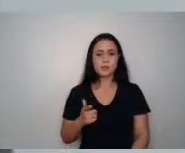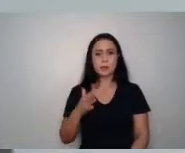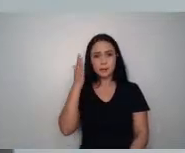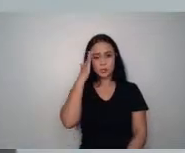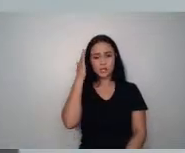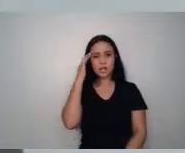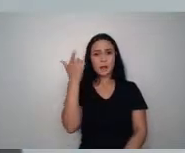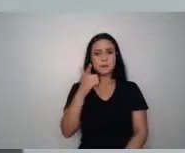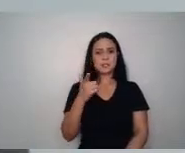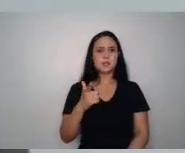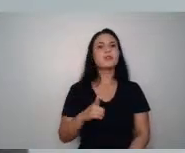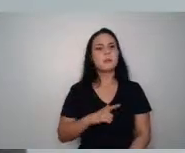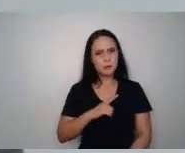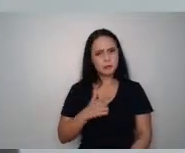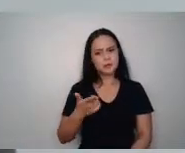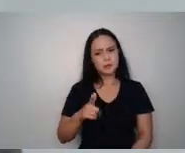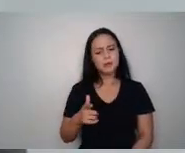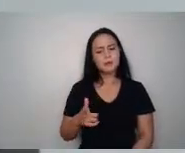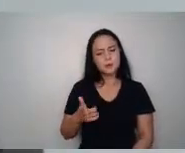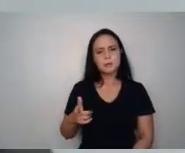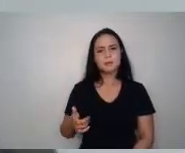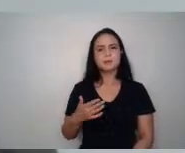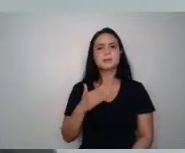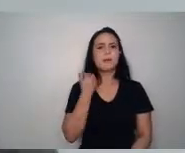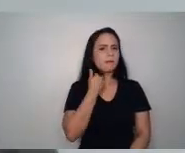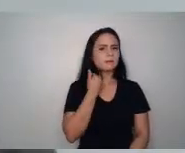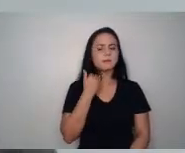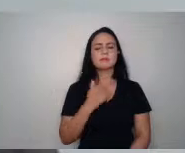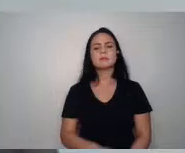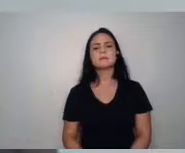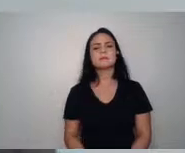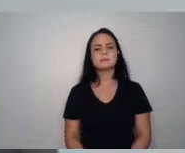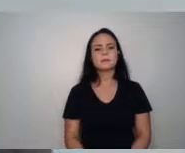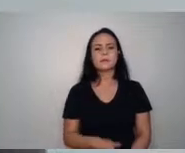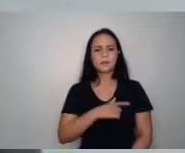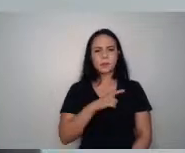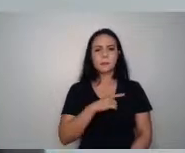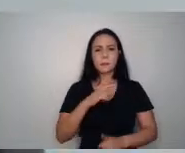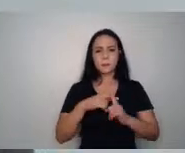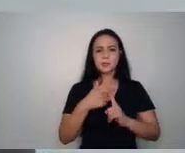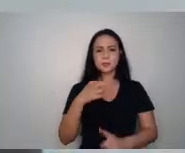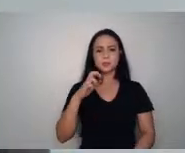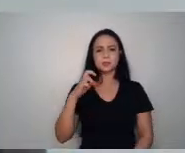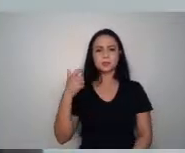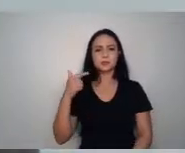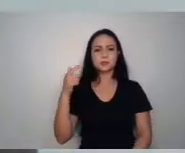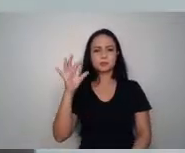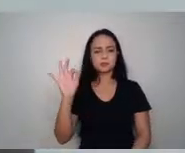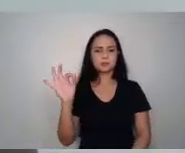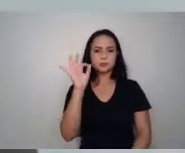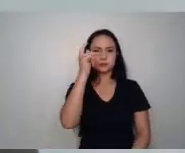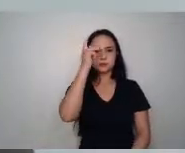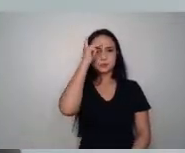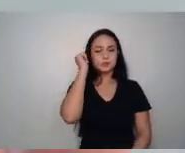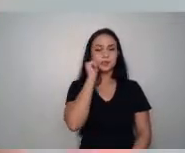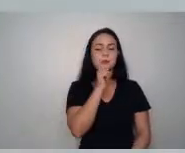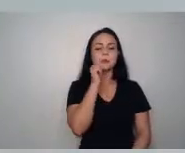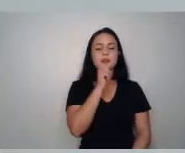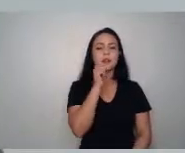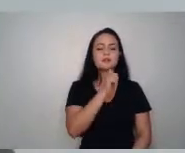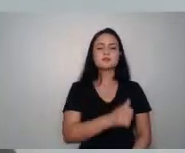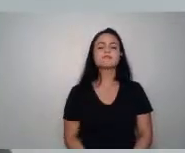have to repeat this constantly, as Plato used to say, because we have over 52% of the